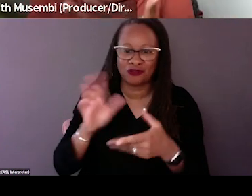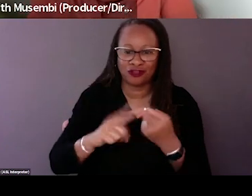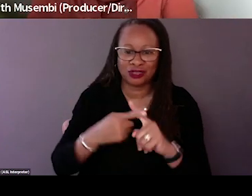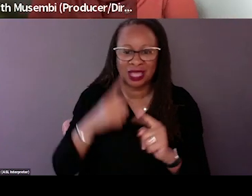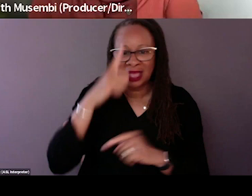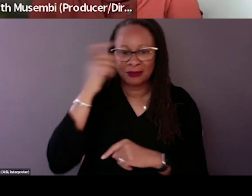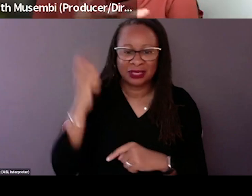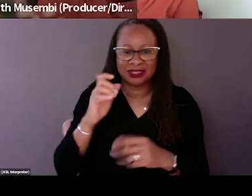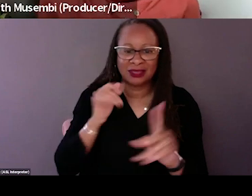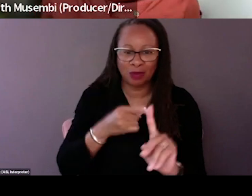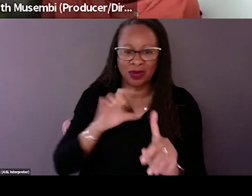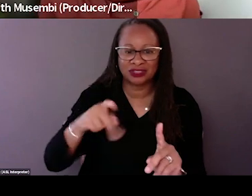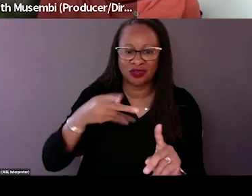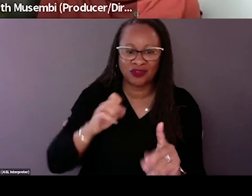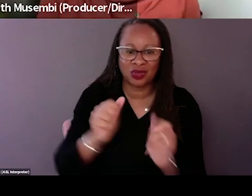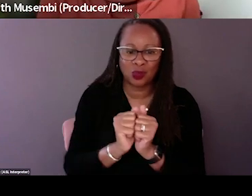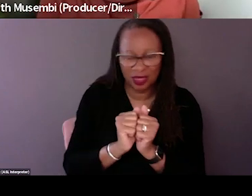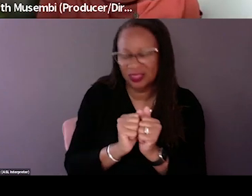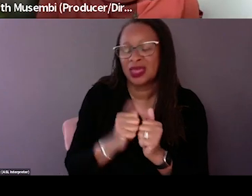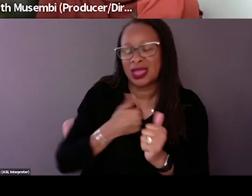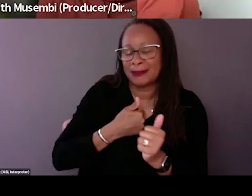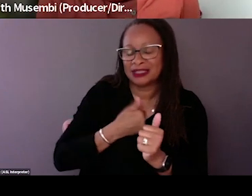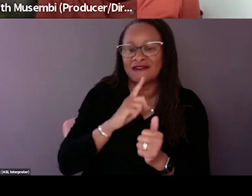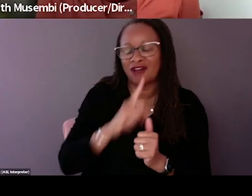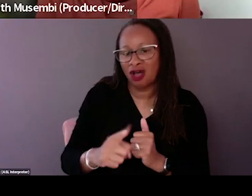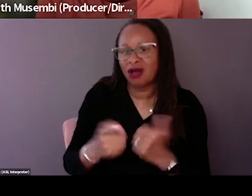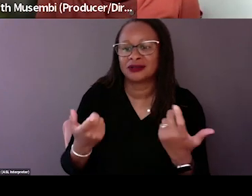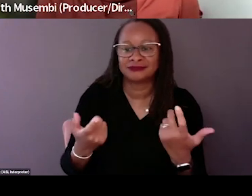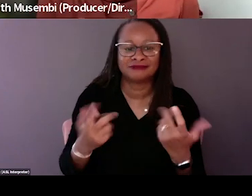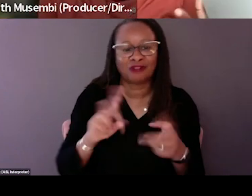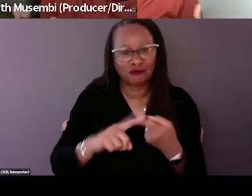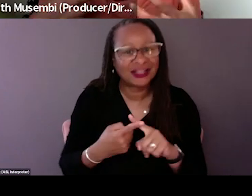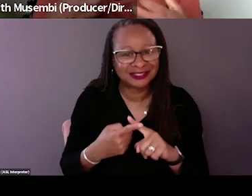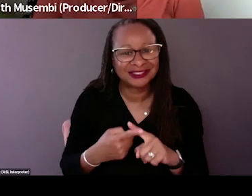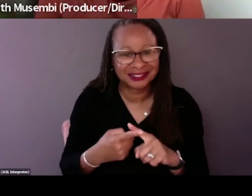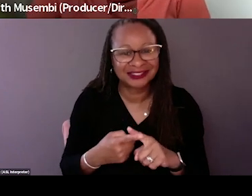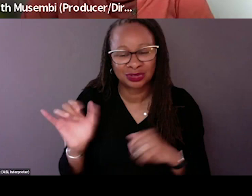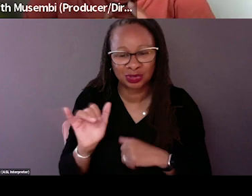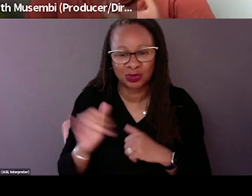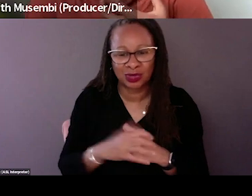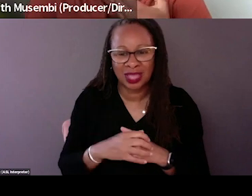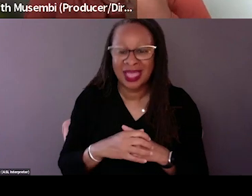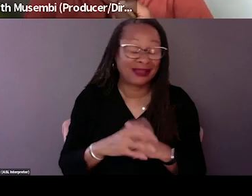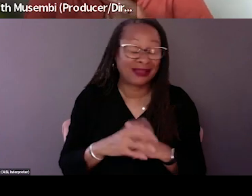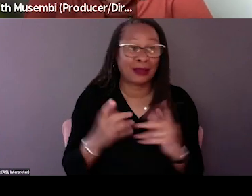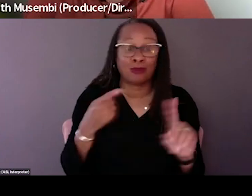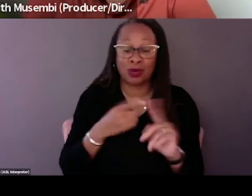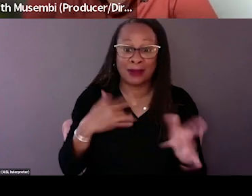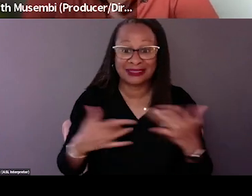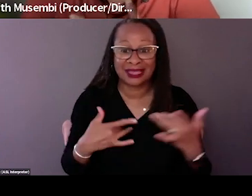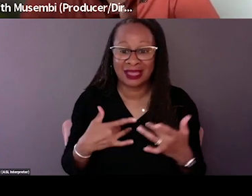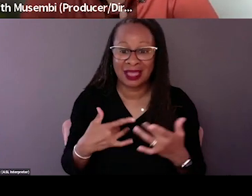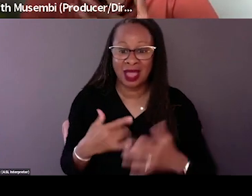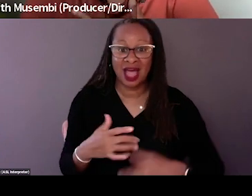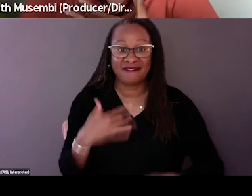friendship. I've got a friendship with everyone else that's featured on it. Yes. And I mean, at that point, I'm excited. But then I felt, man,